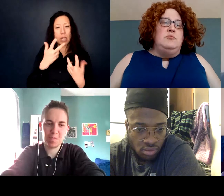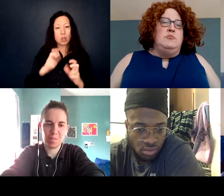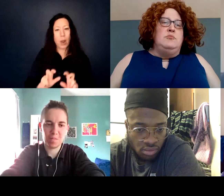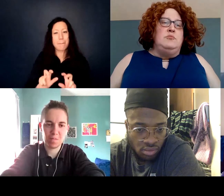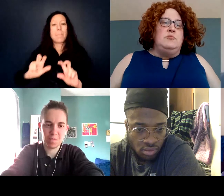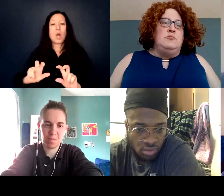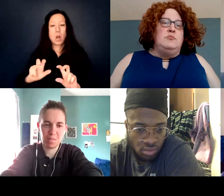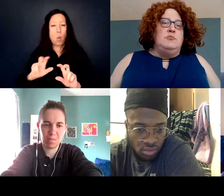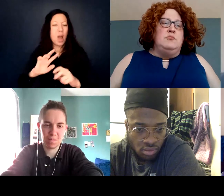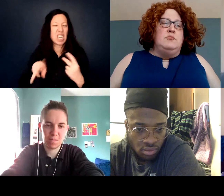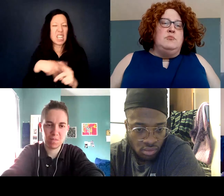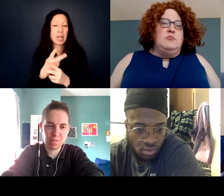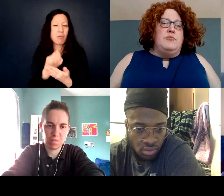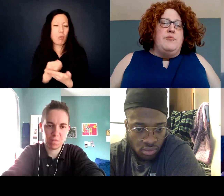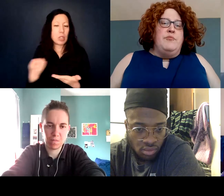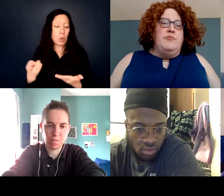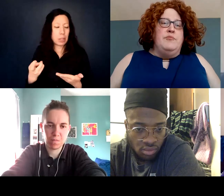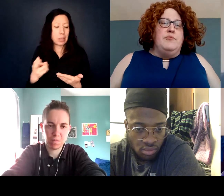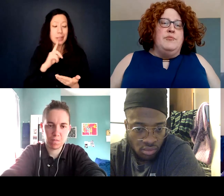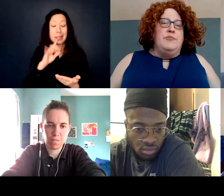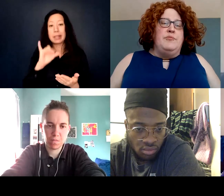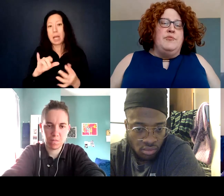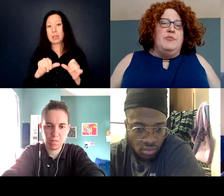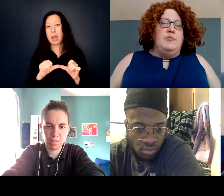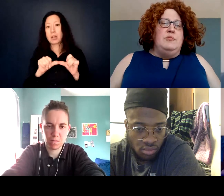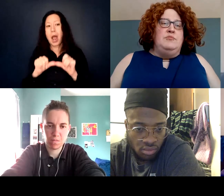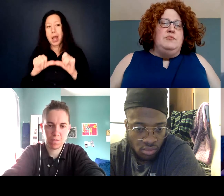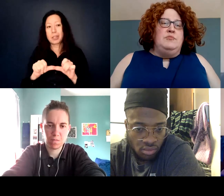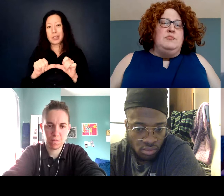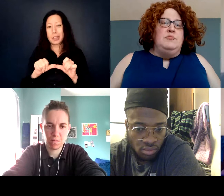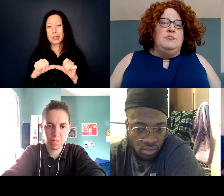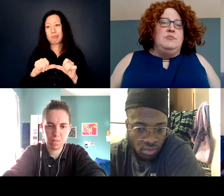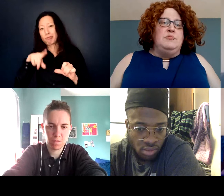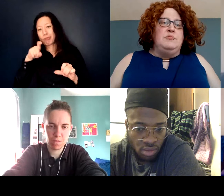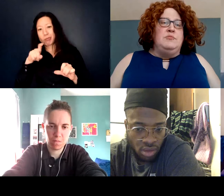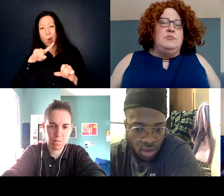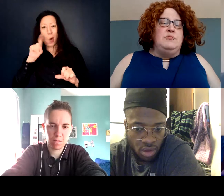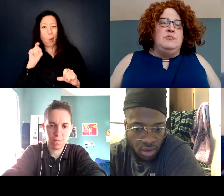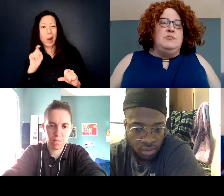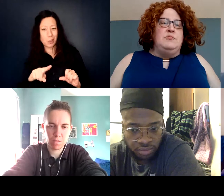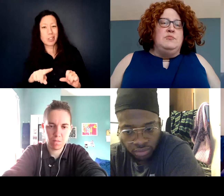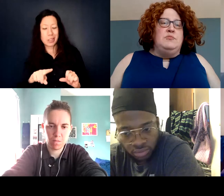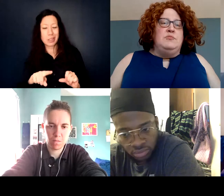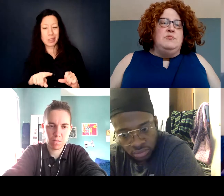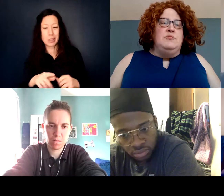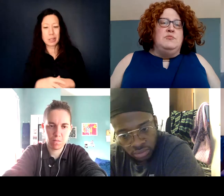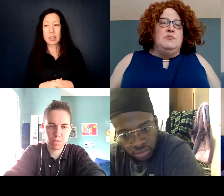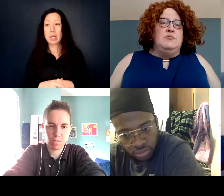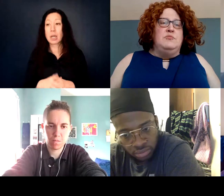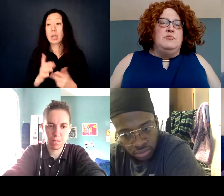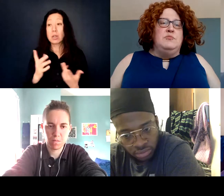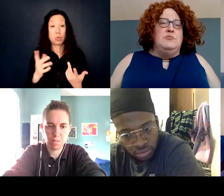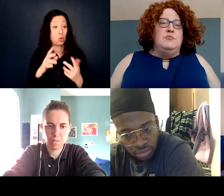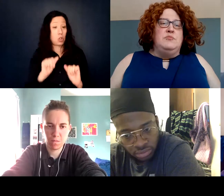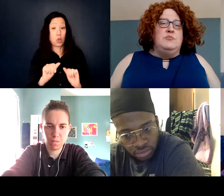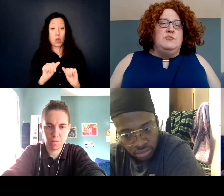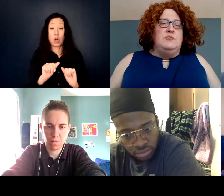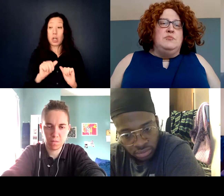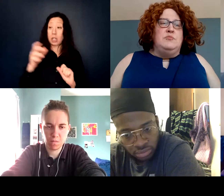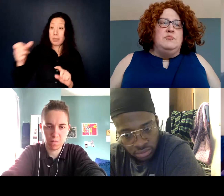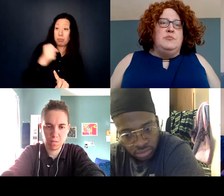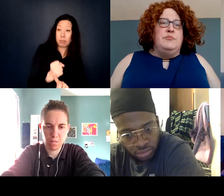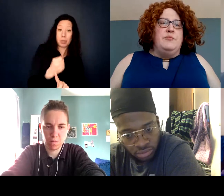Which is like the constant question, right? Is like, you can have somebody come do like that moving into action